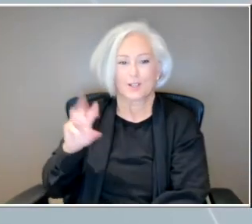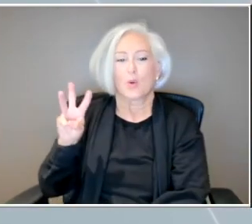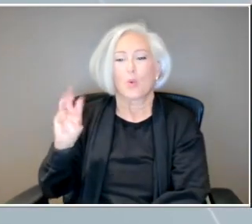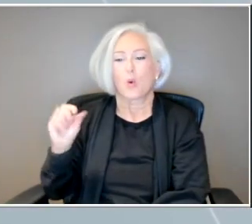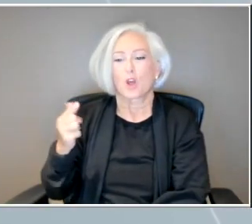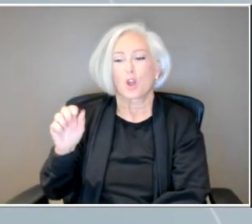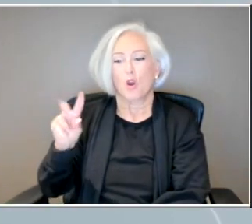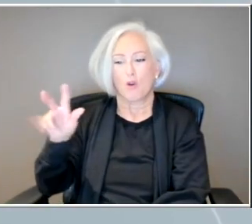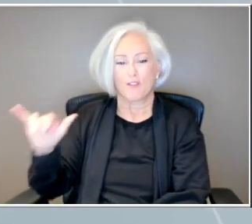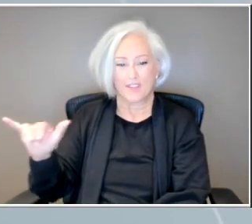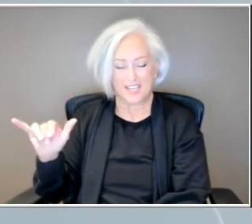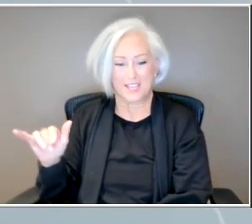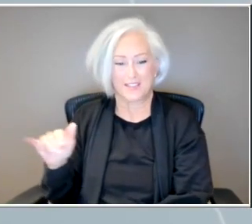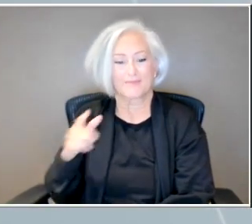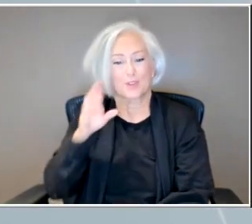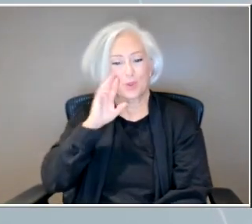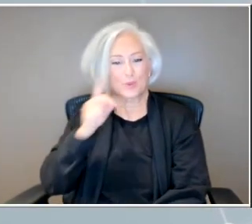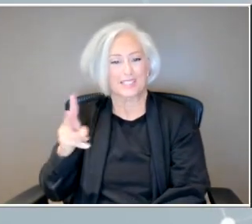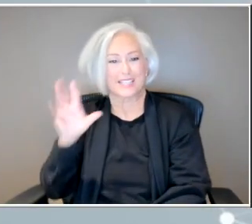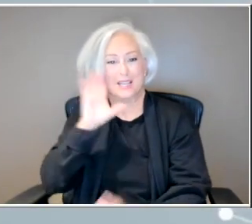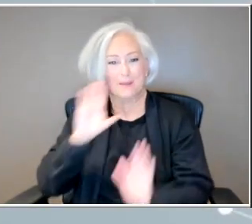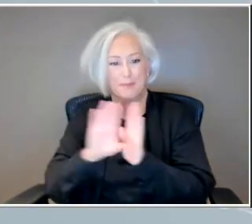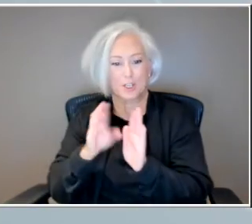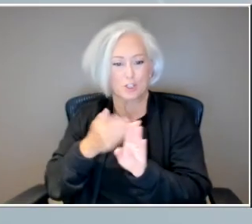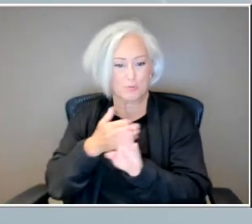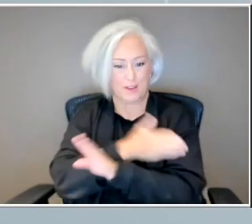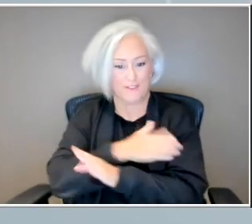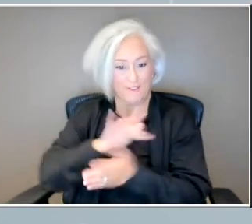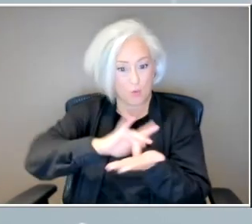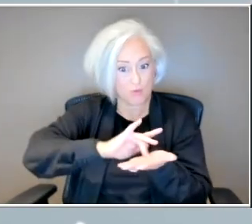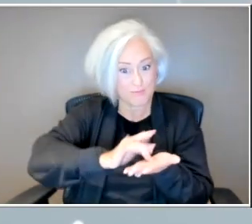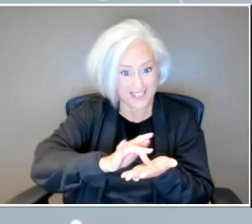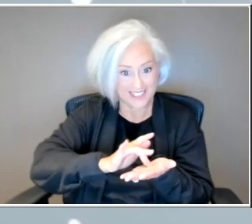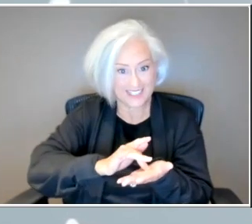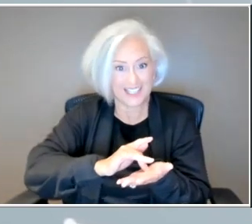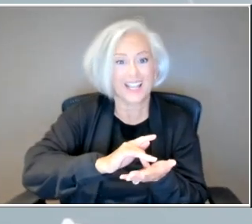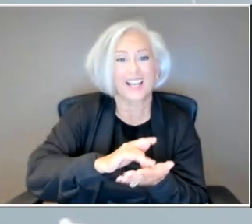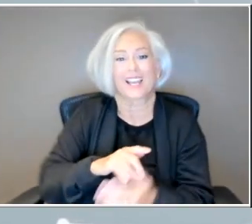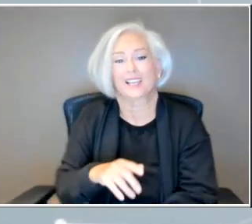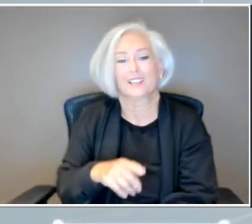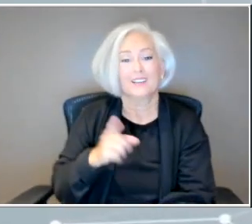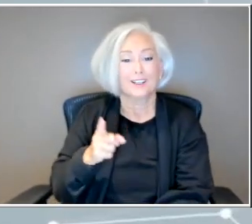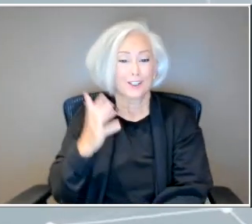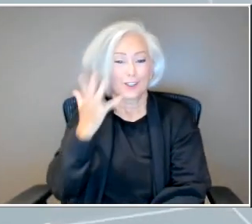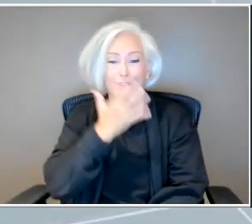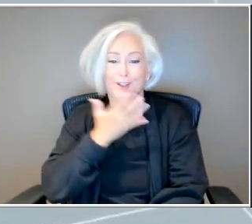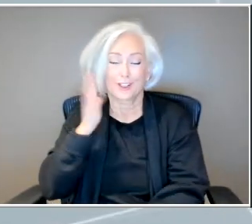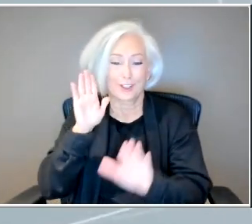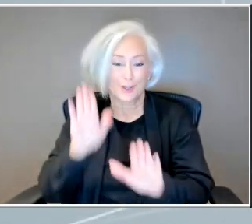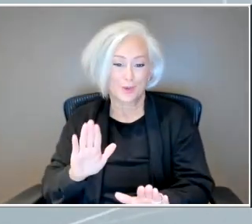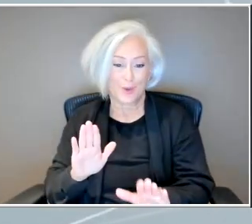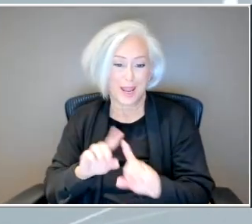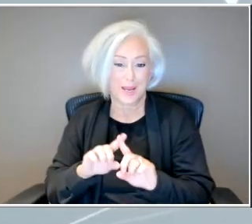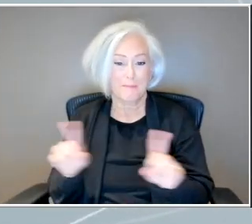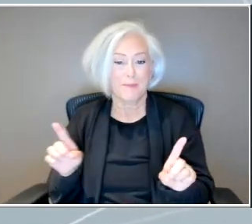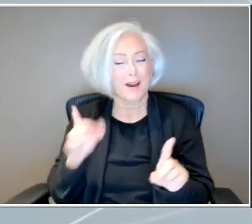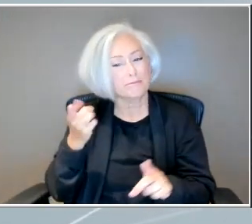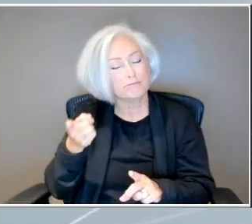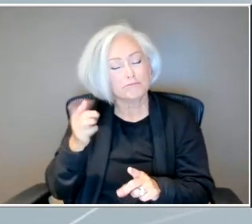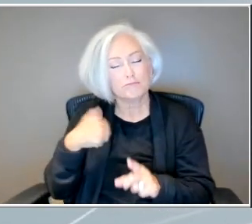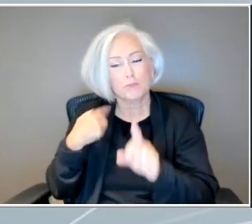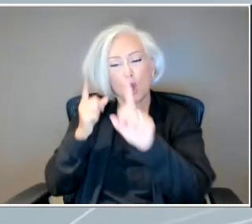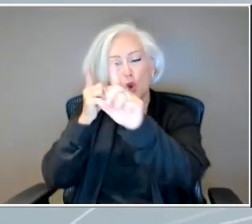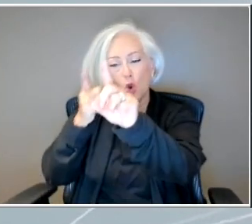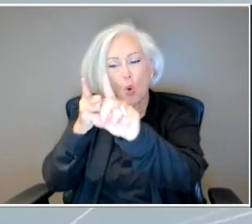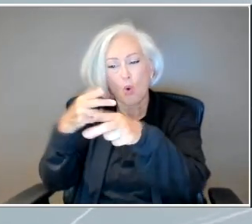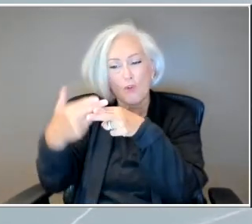before starting the medication. I have to say, I was looking through these pictures and you look great in all of them, but did you have a goal in mind? Was there a weight goal?